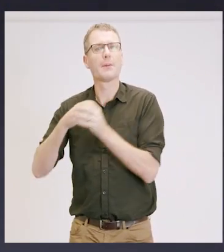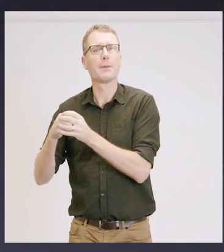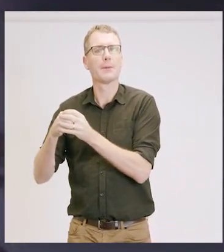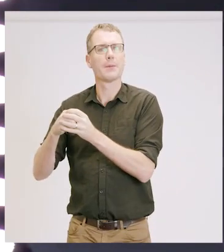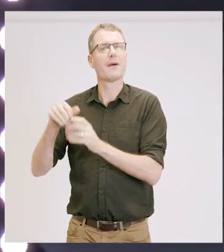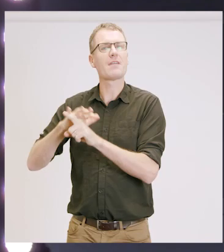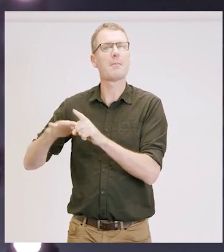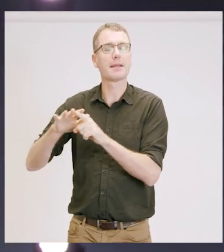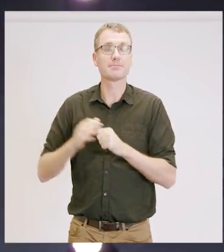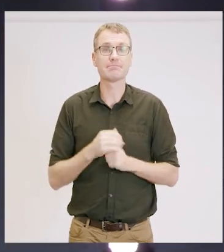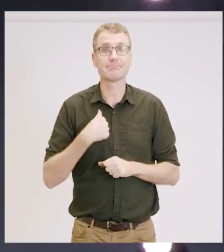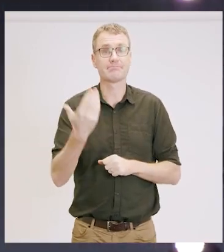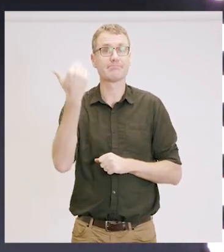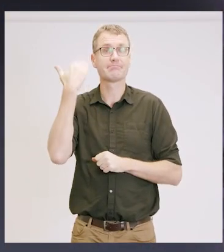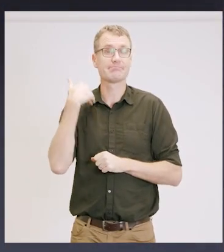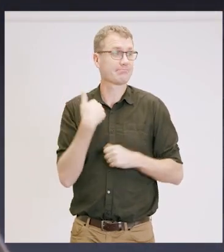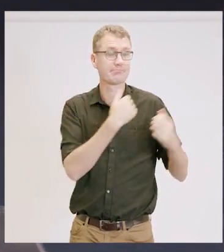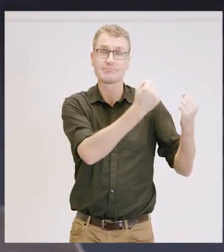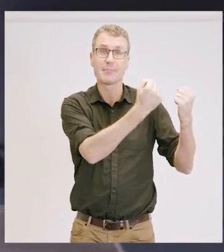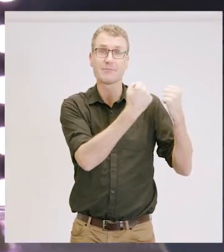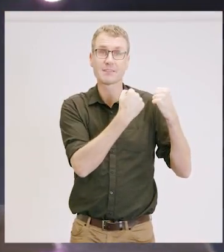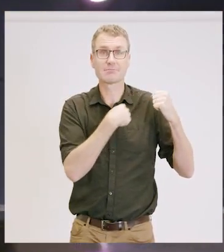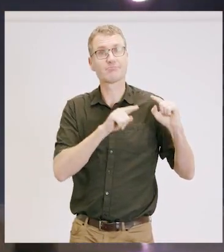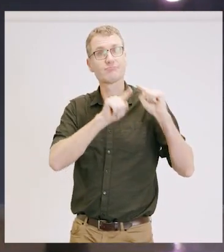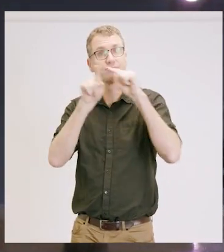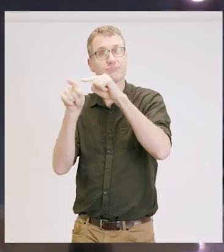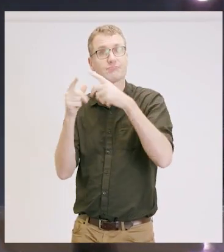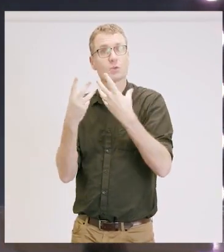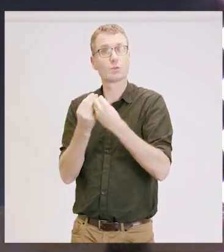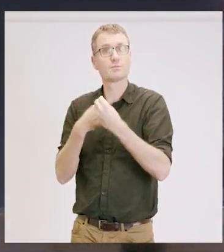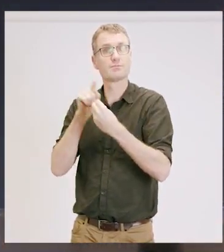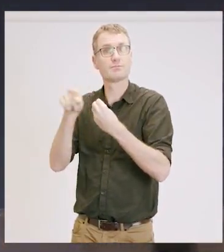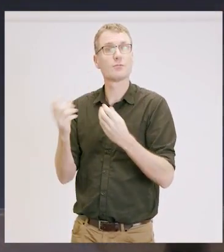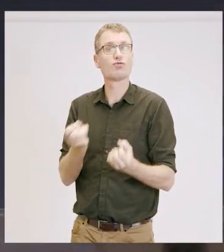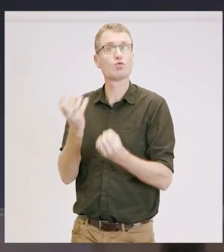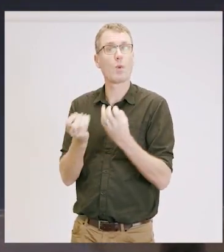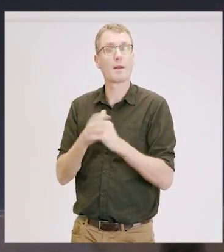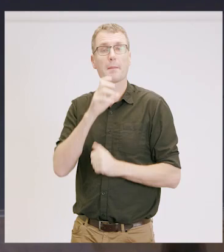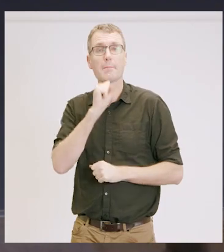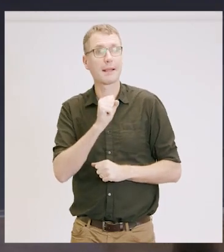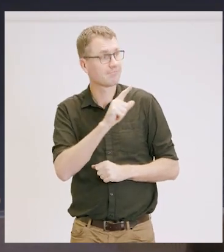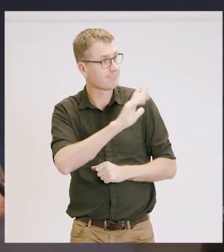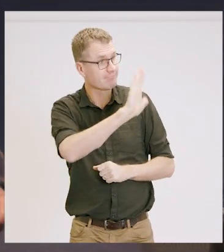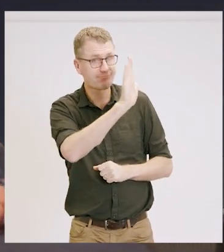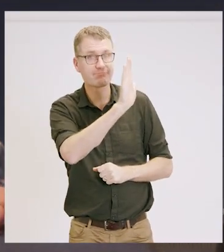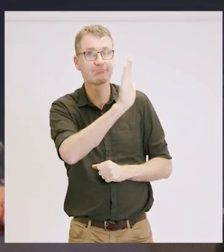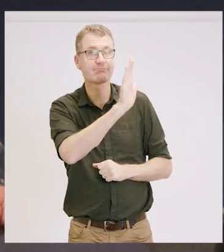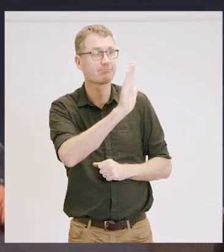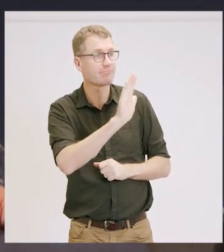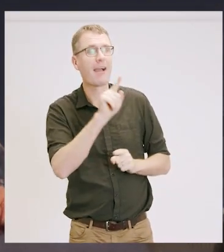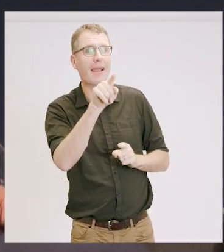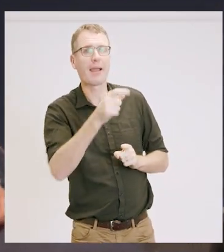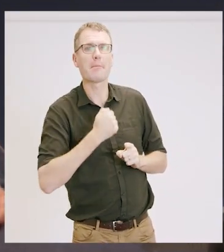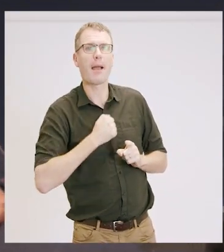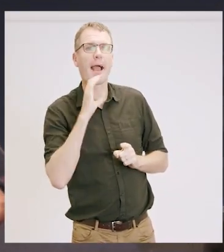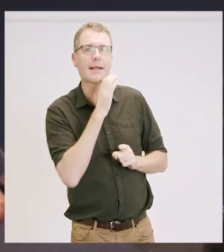recently showing a guest around and the guy that was there was saying hi to everybody. He's saying, he's my cousin, he's my cousin, and he's my cousin,